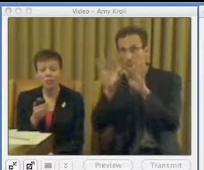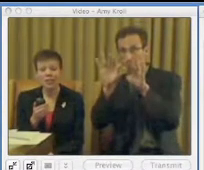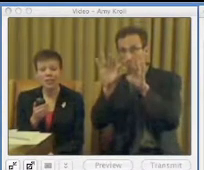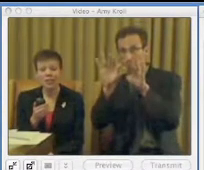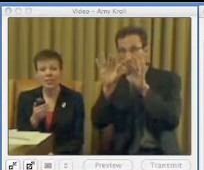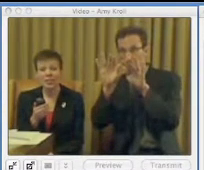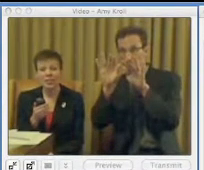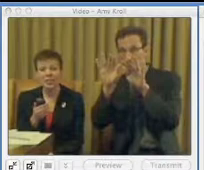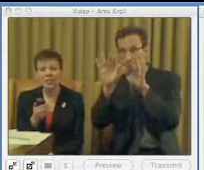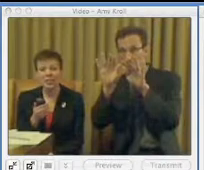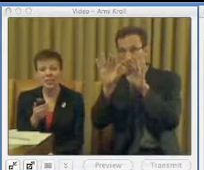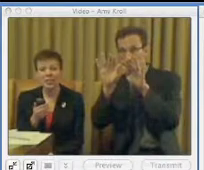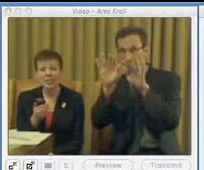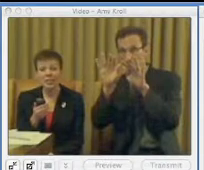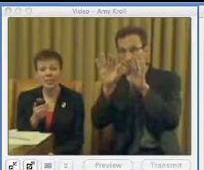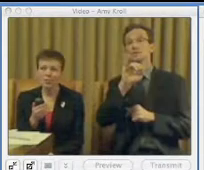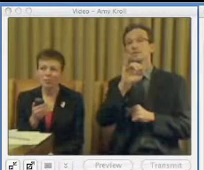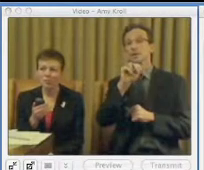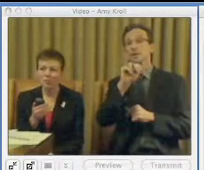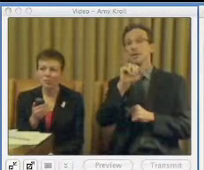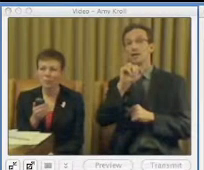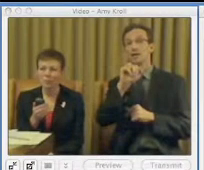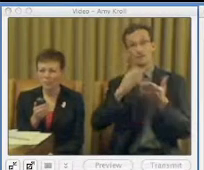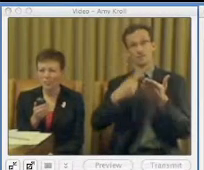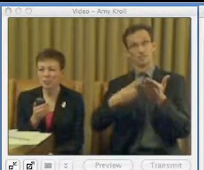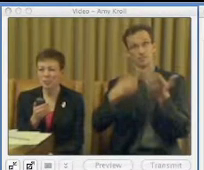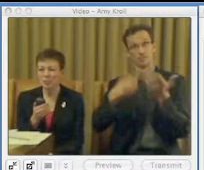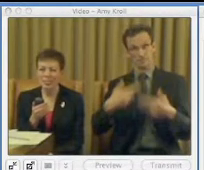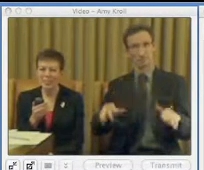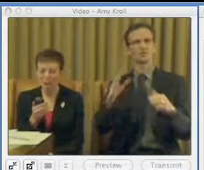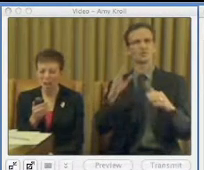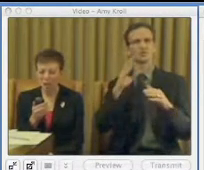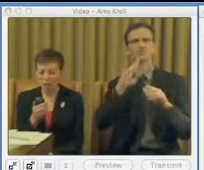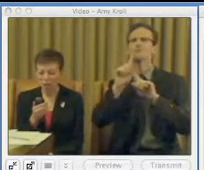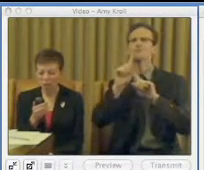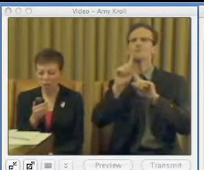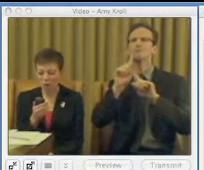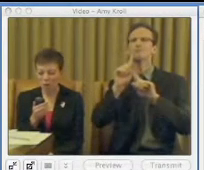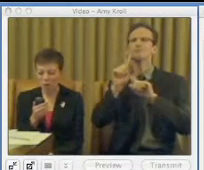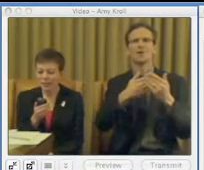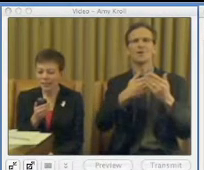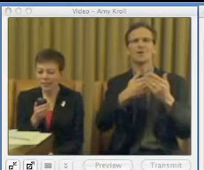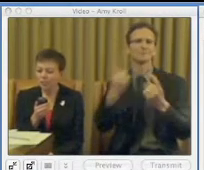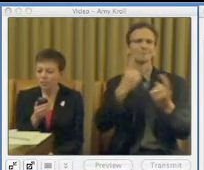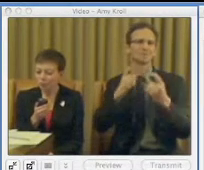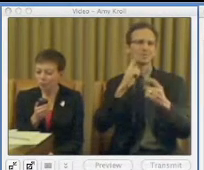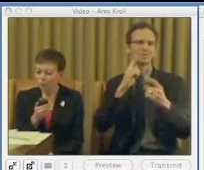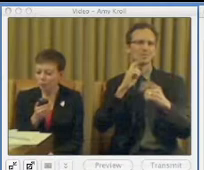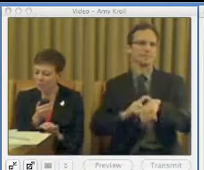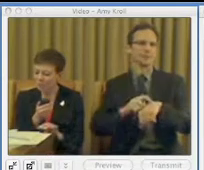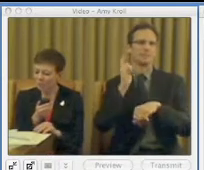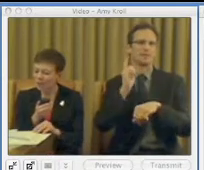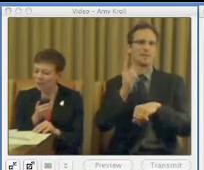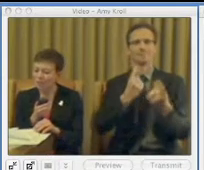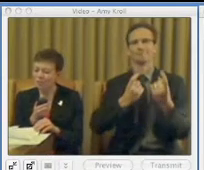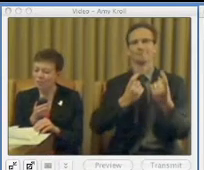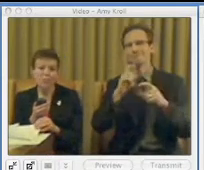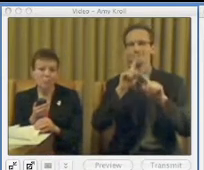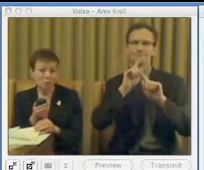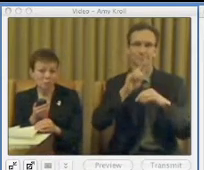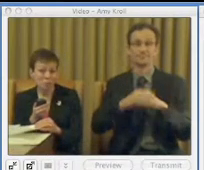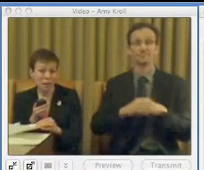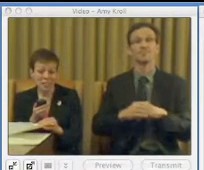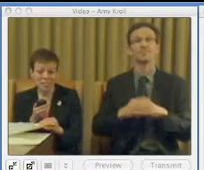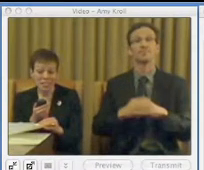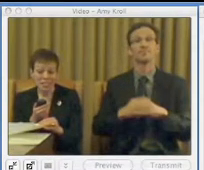questions, and then after Jemina's done speaking, we'll address all of those questions, and there'll be plenty of time for that. So